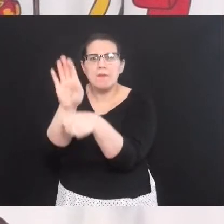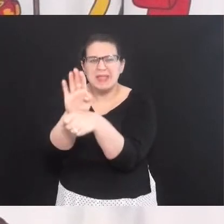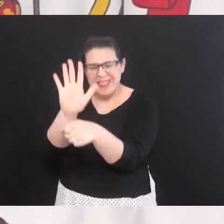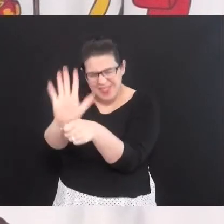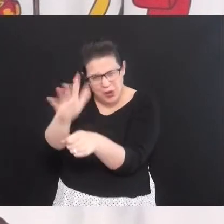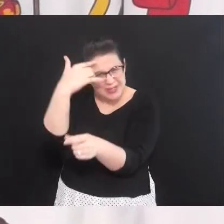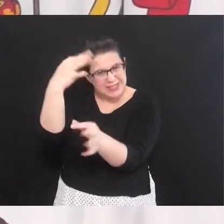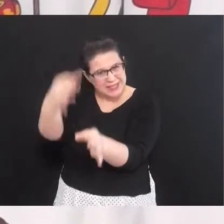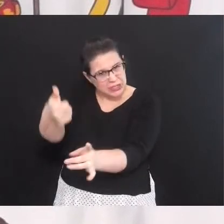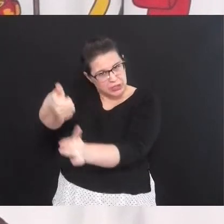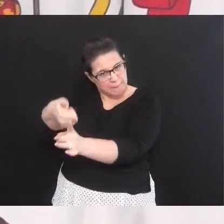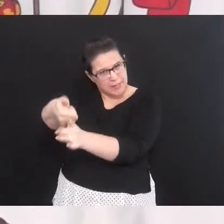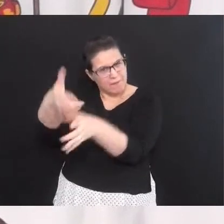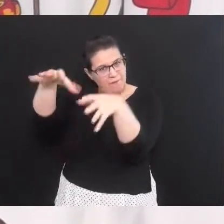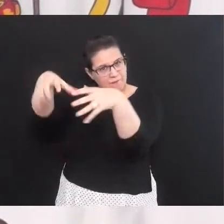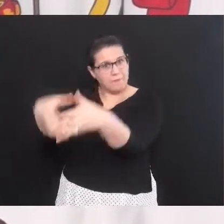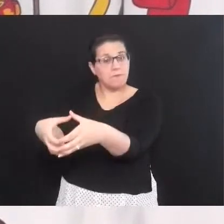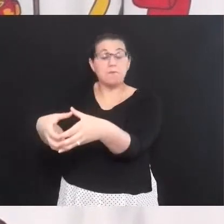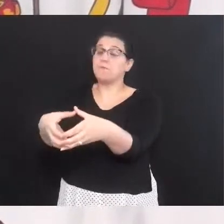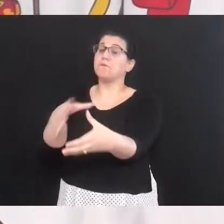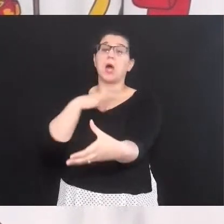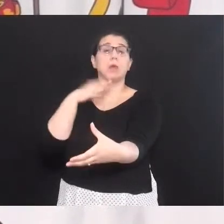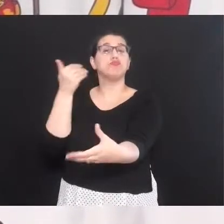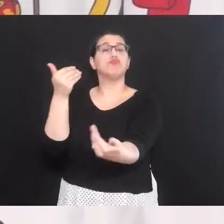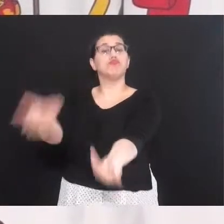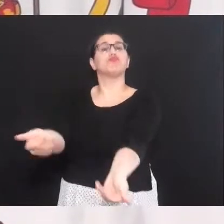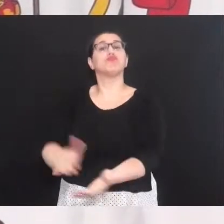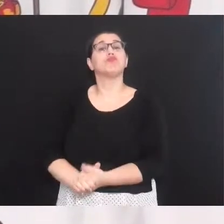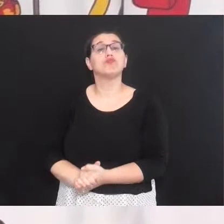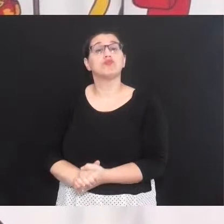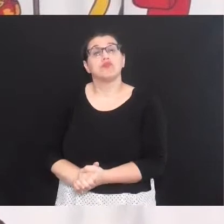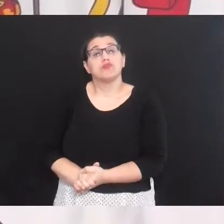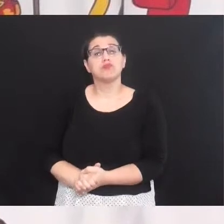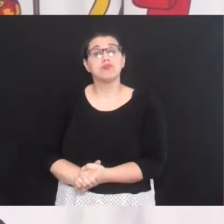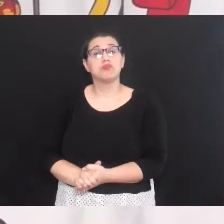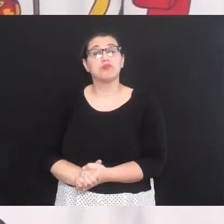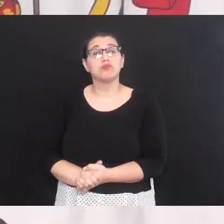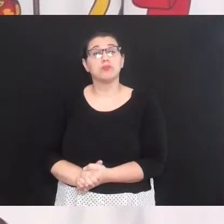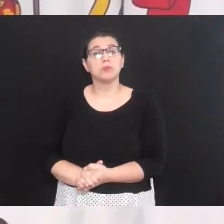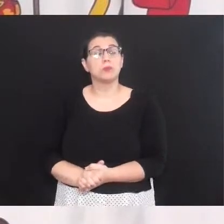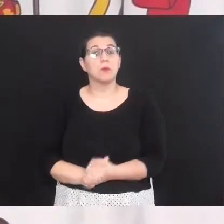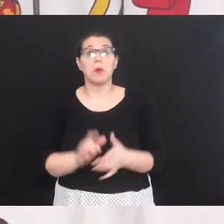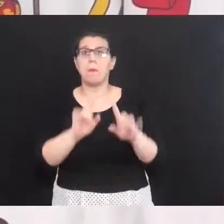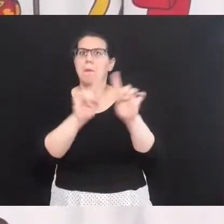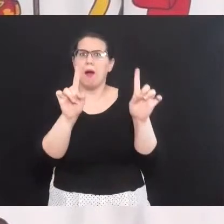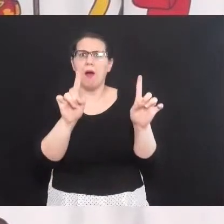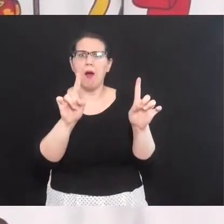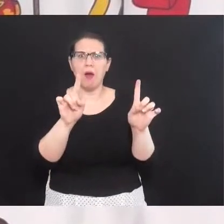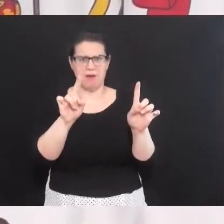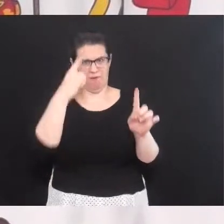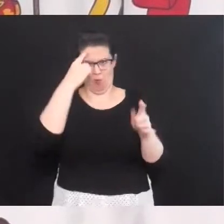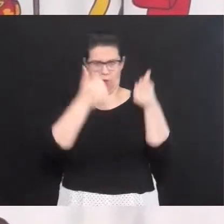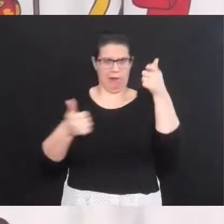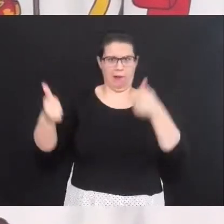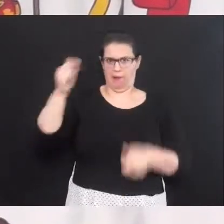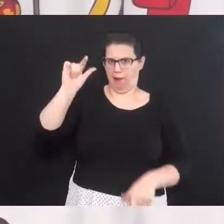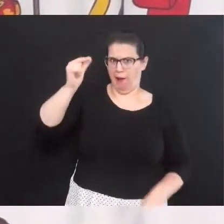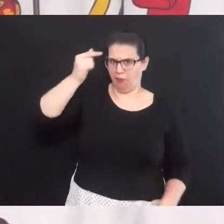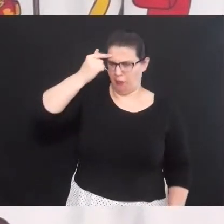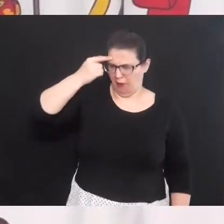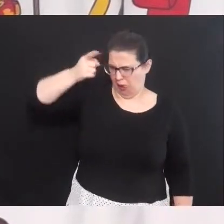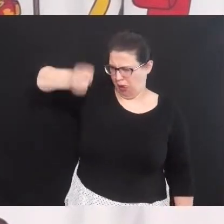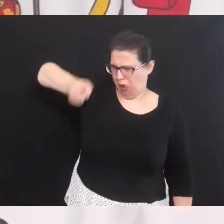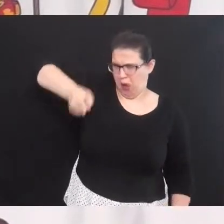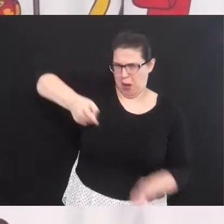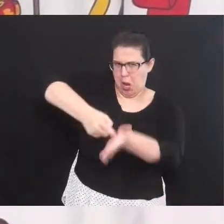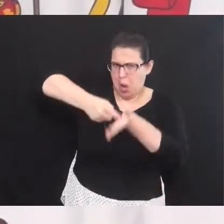decision to do that, more power to them. But absolutely, to tell that business that they have to do that,